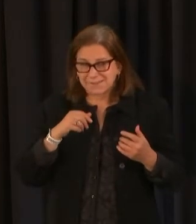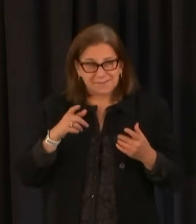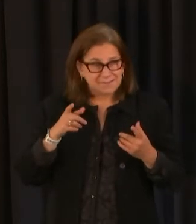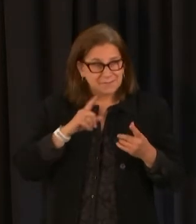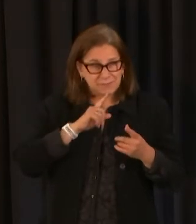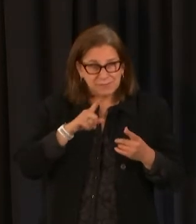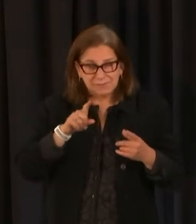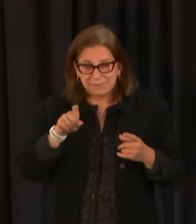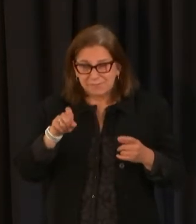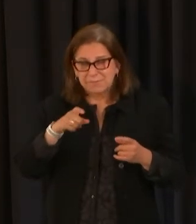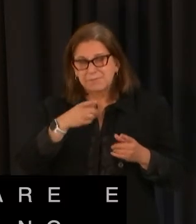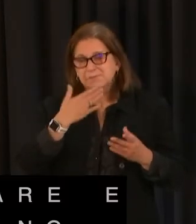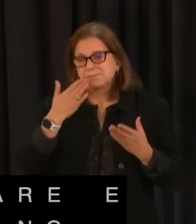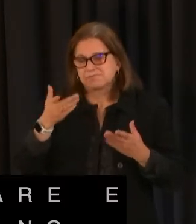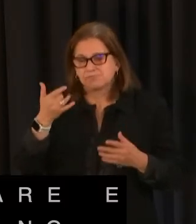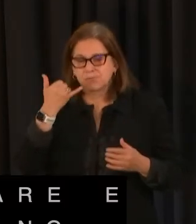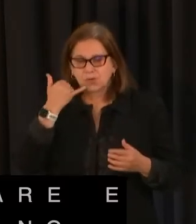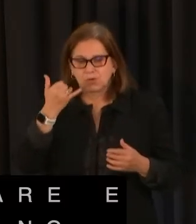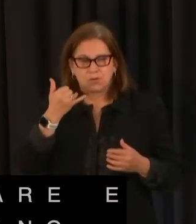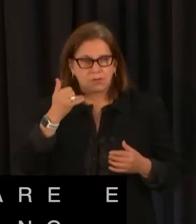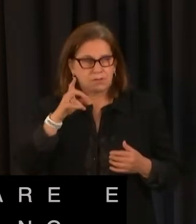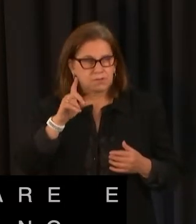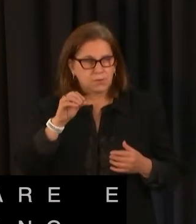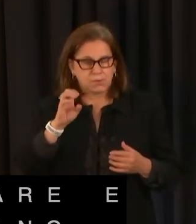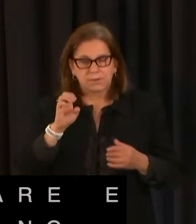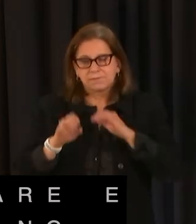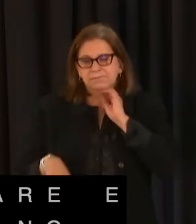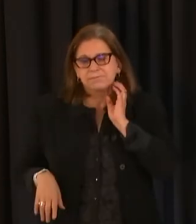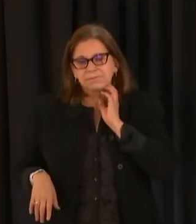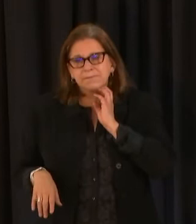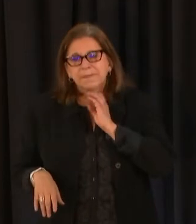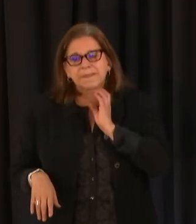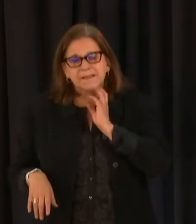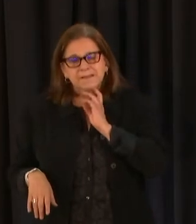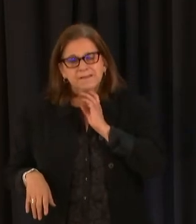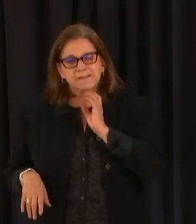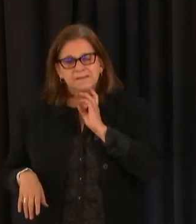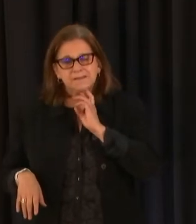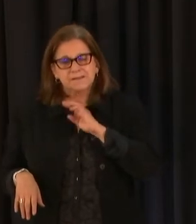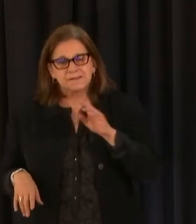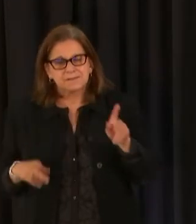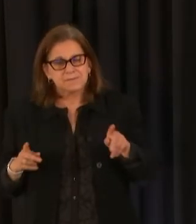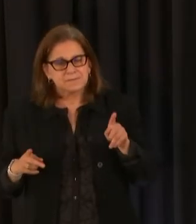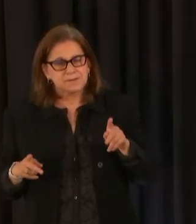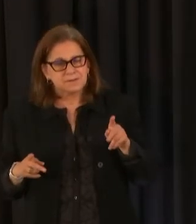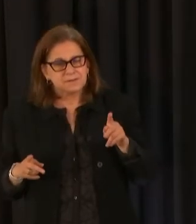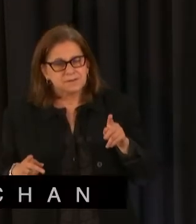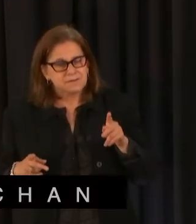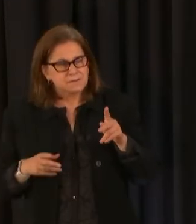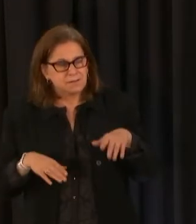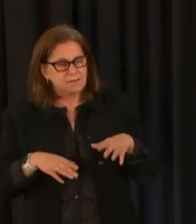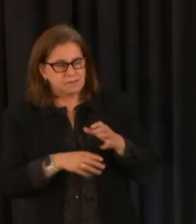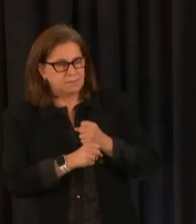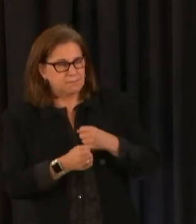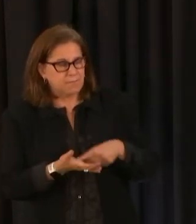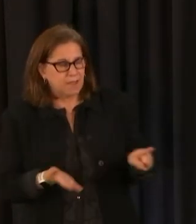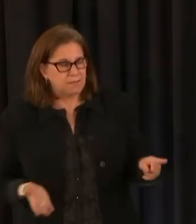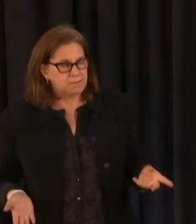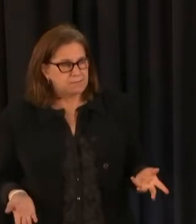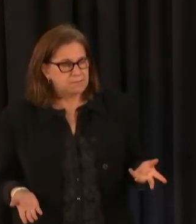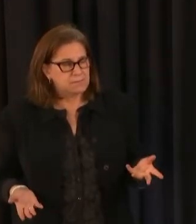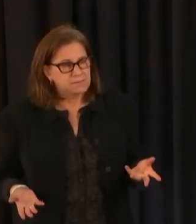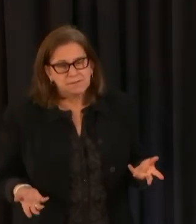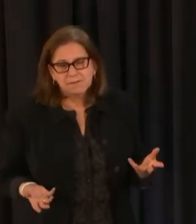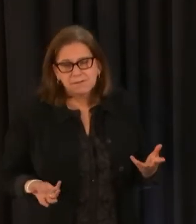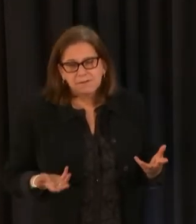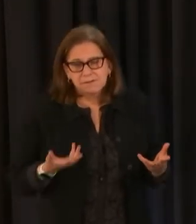couldn't get the changed benefits? Right, so people have seen an interruption, they haven't been getting paid. And so, for example,